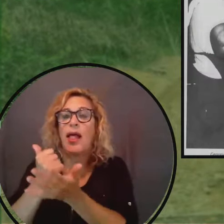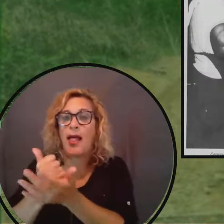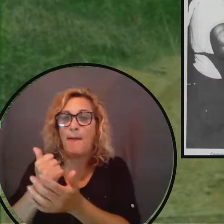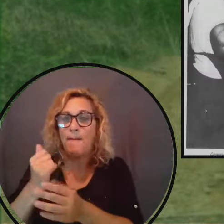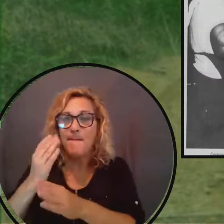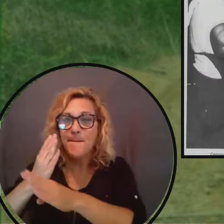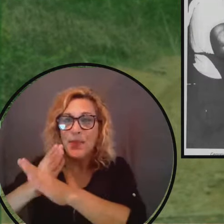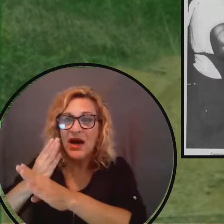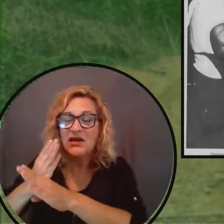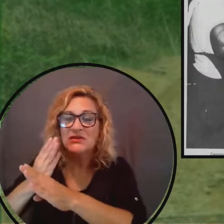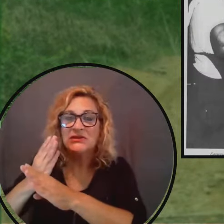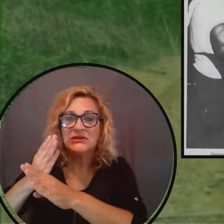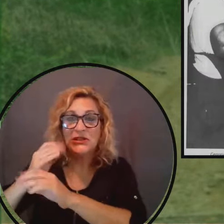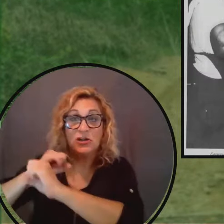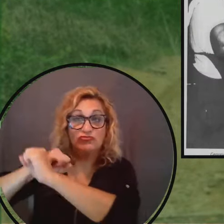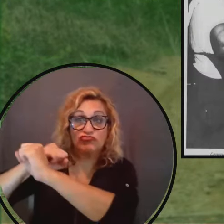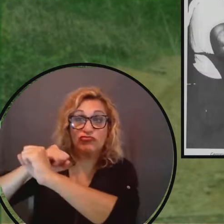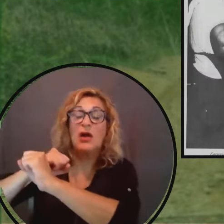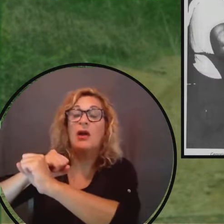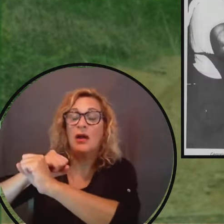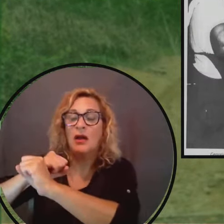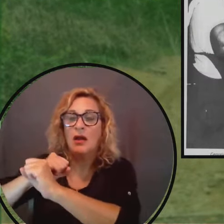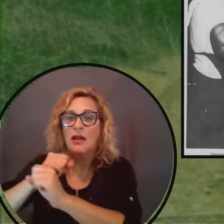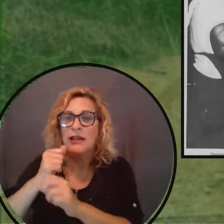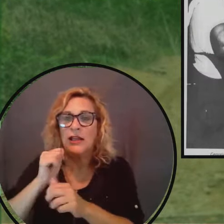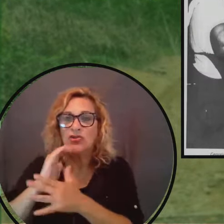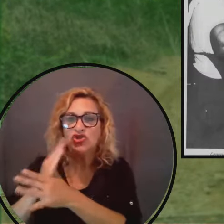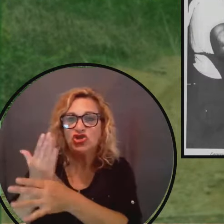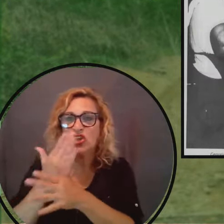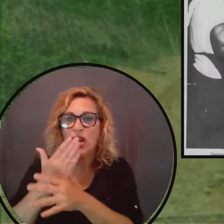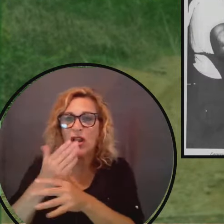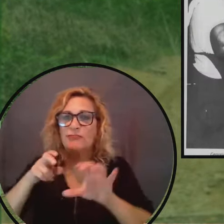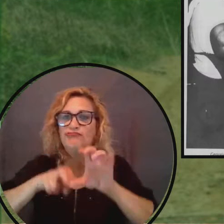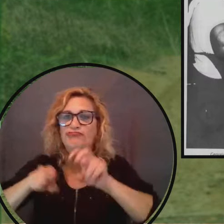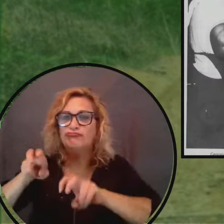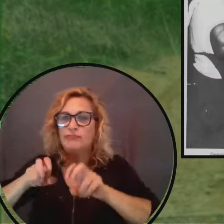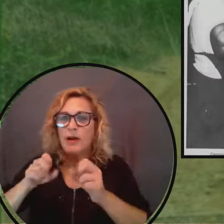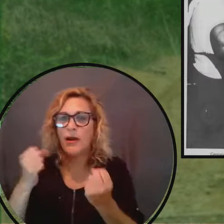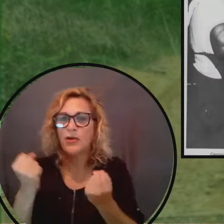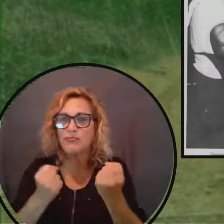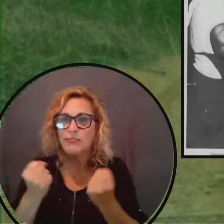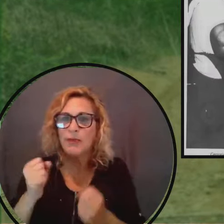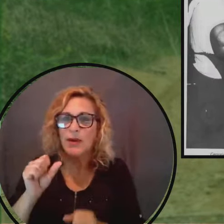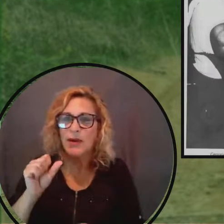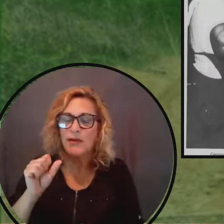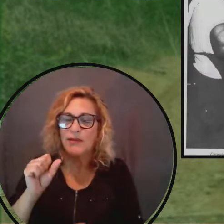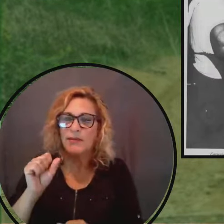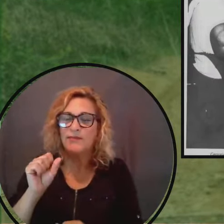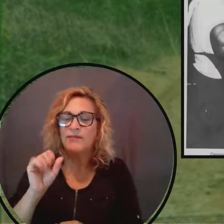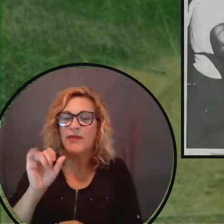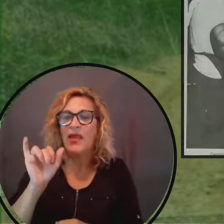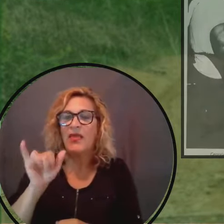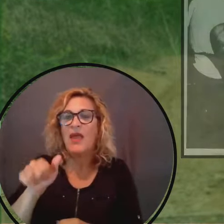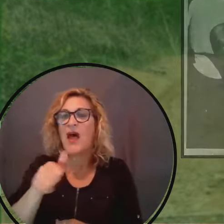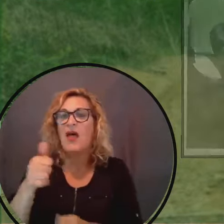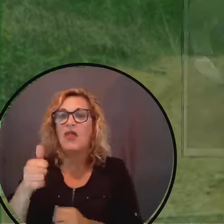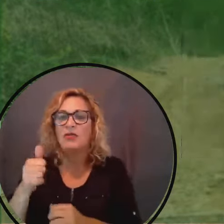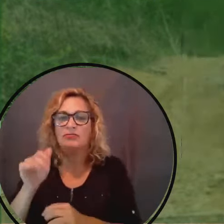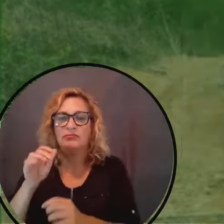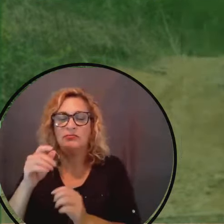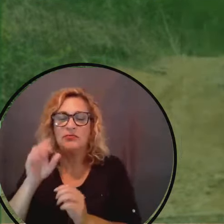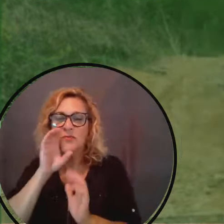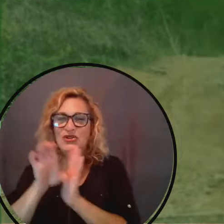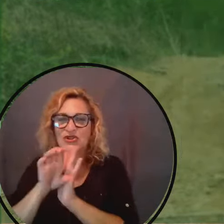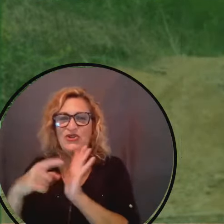just the depth of working class Black women's role in this. And just one more image, next slide,